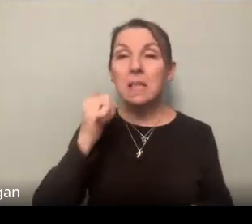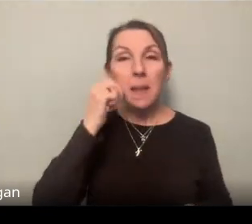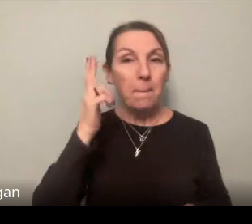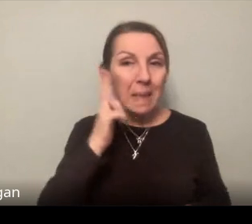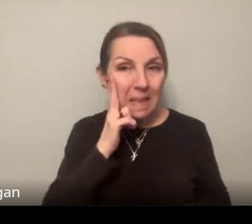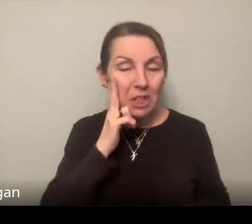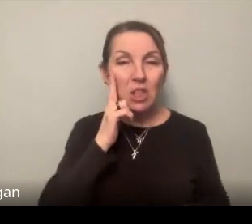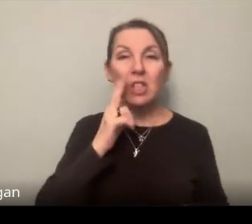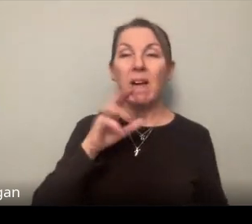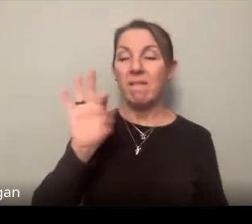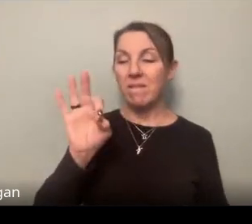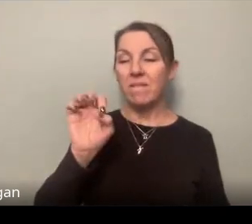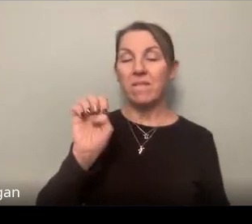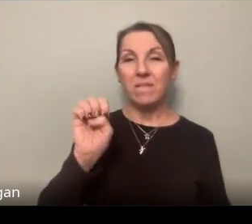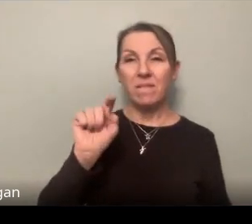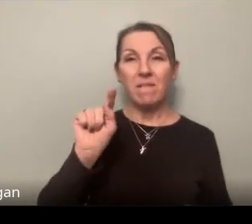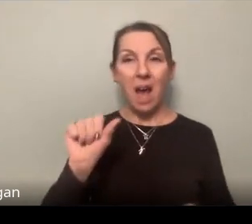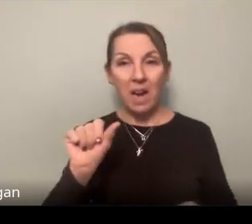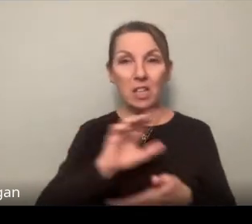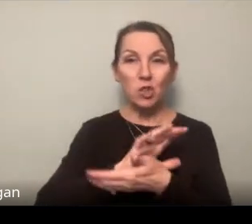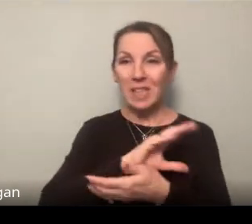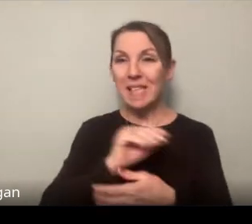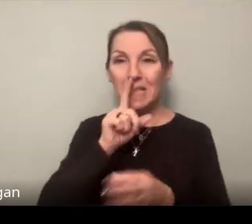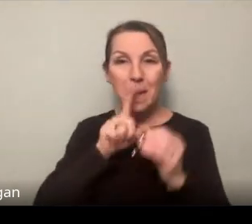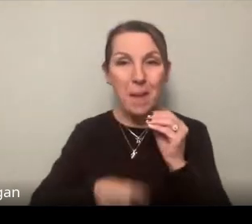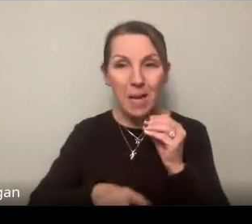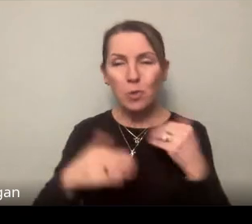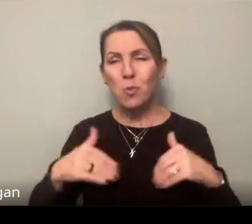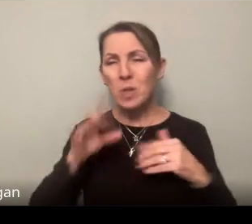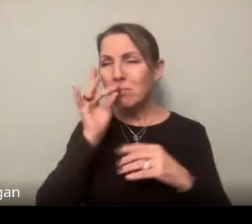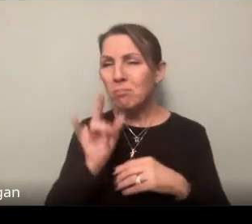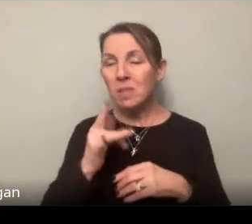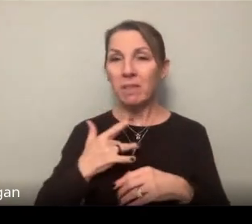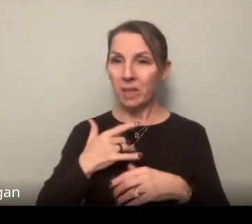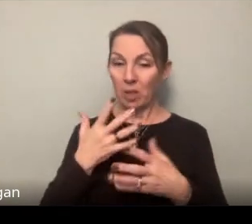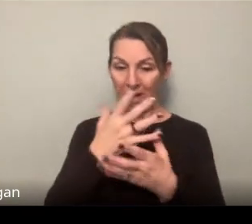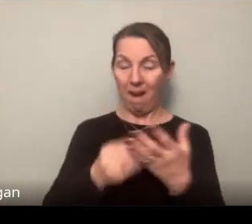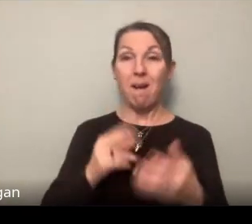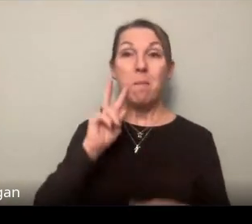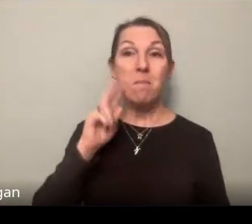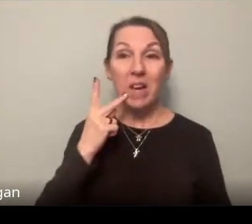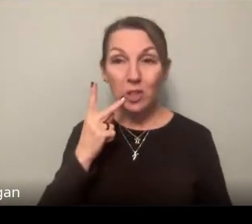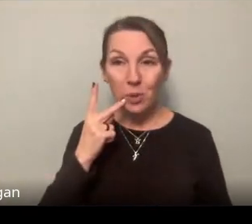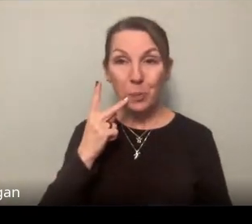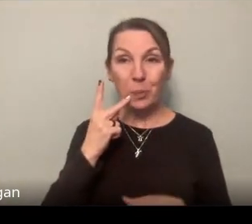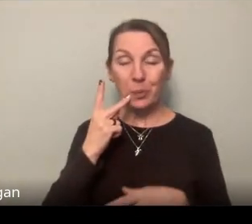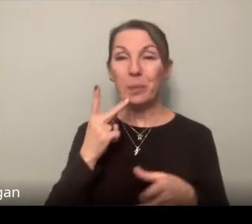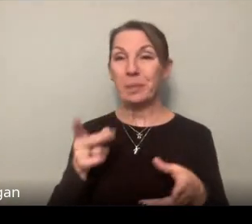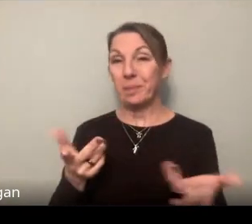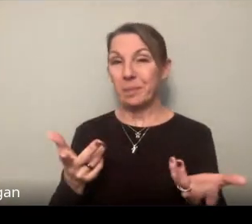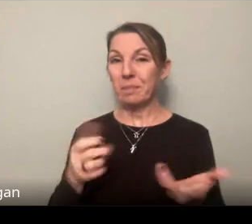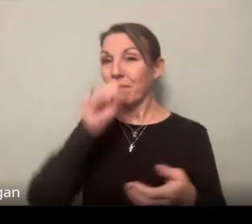my favorite. Delicious, right? It is delicious. And you feel like you're getting your vegetable intake. Right. So I